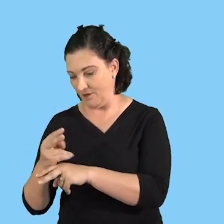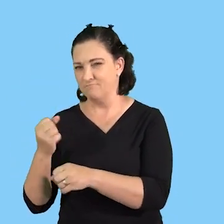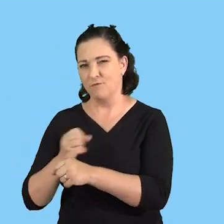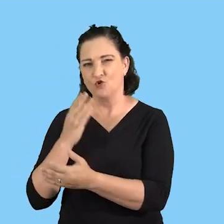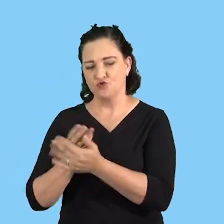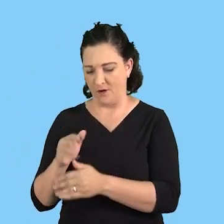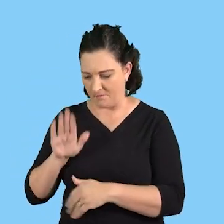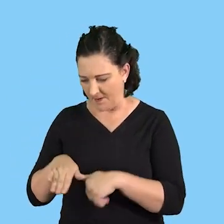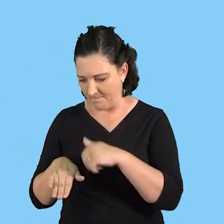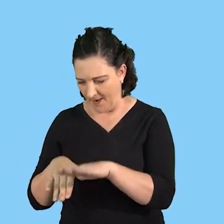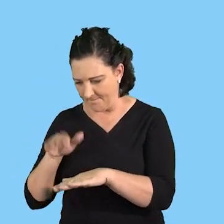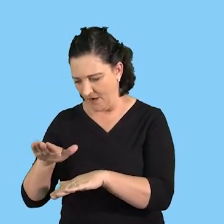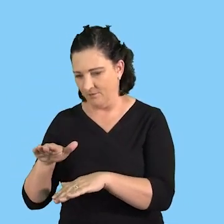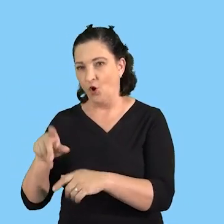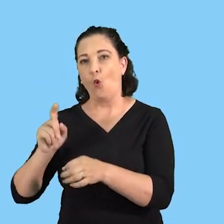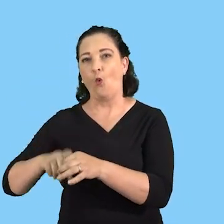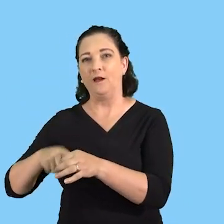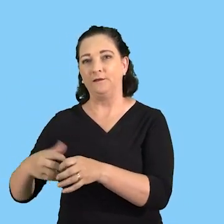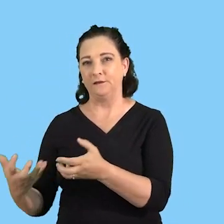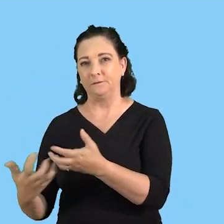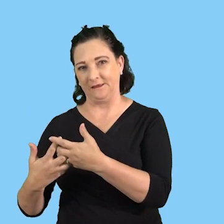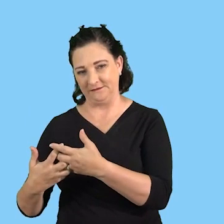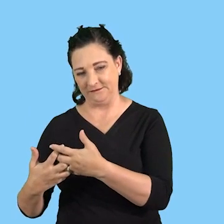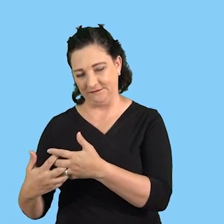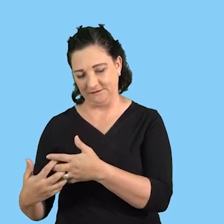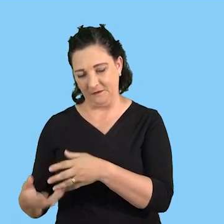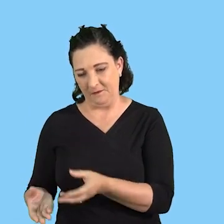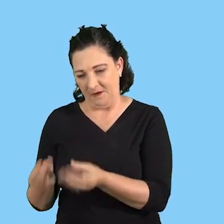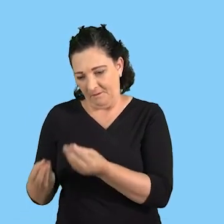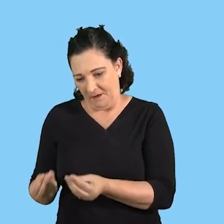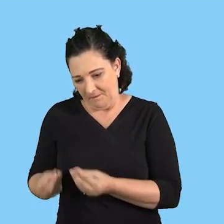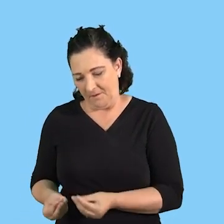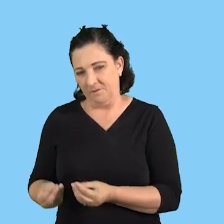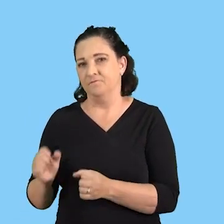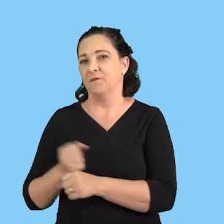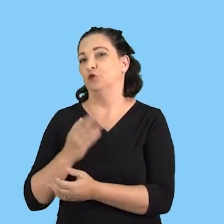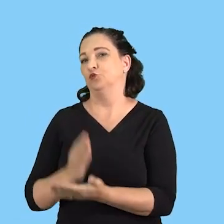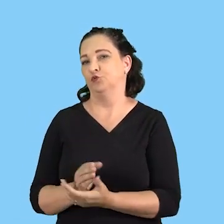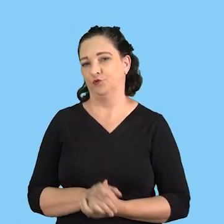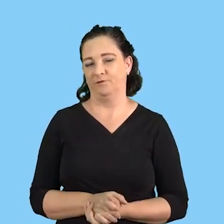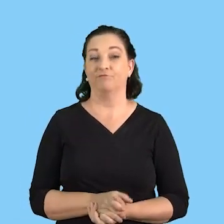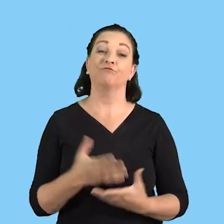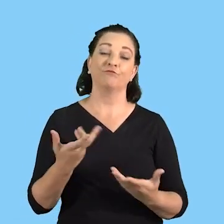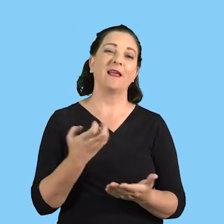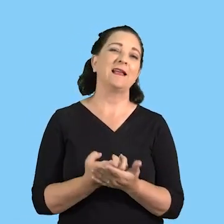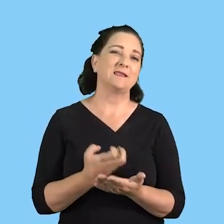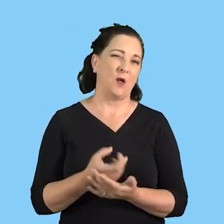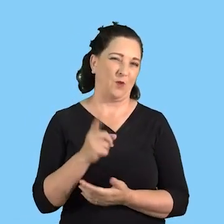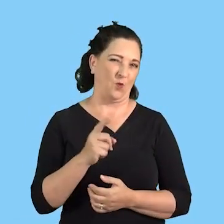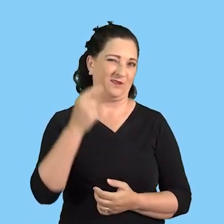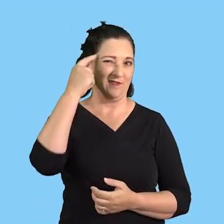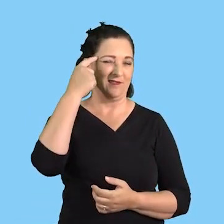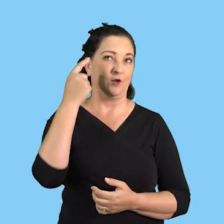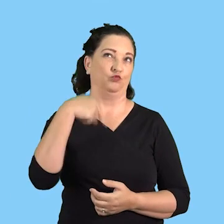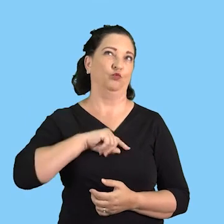met at every stage. Now, I can give you a simple example. Let's think that we